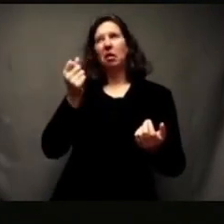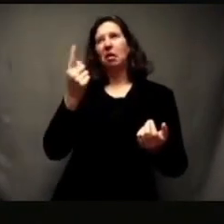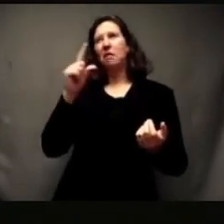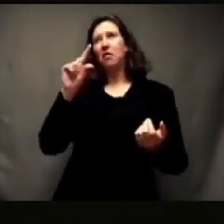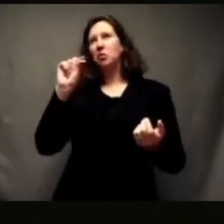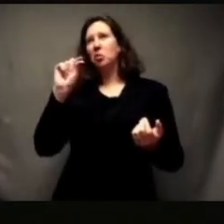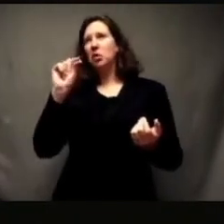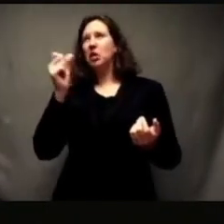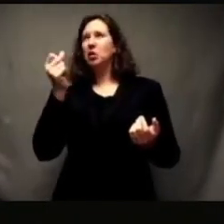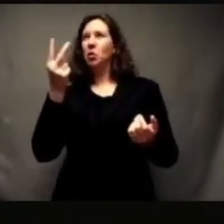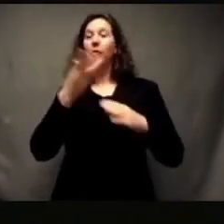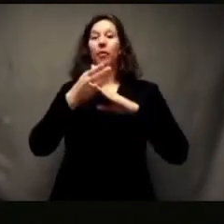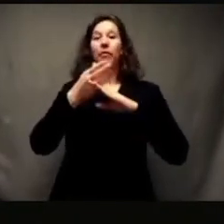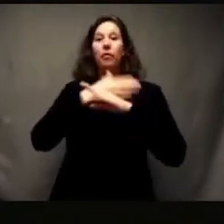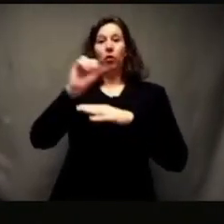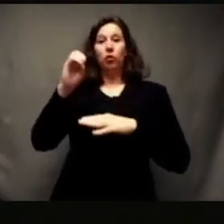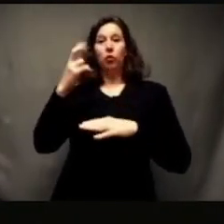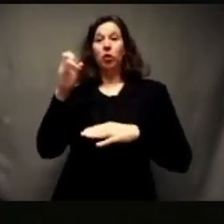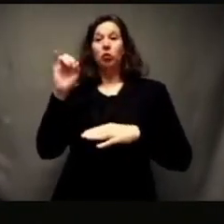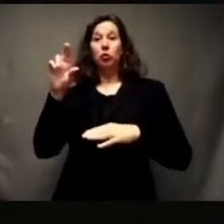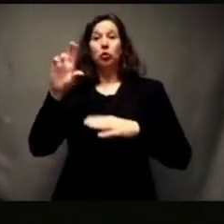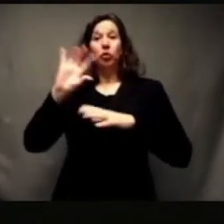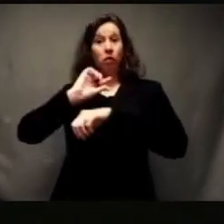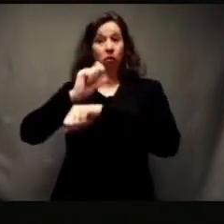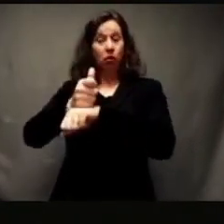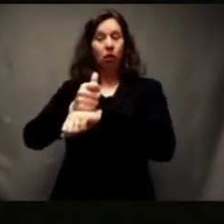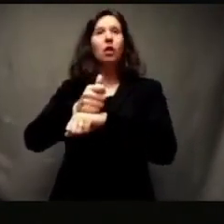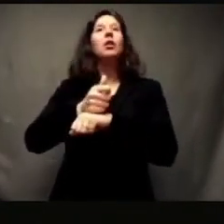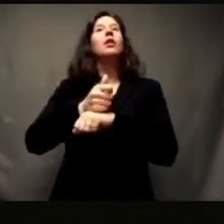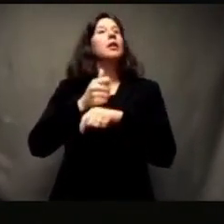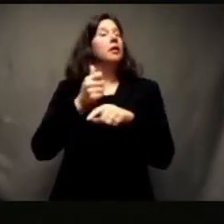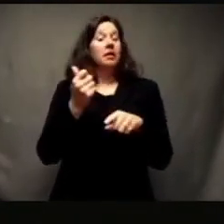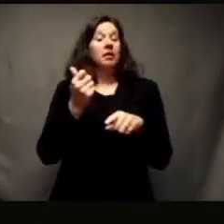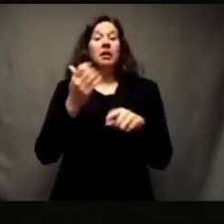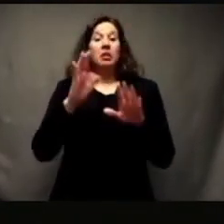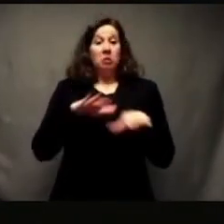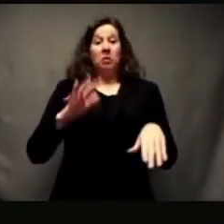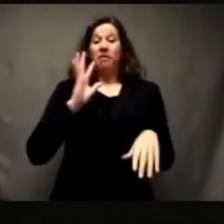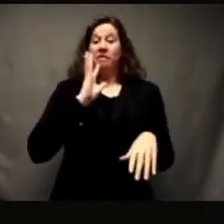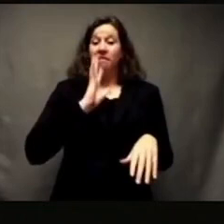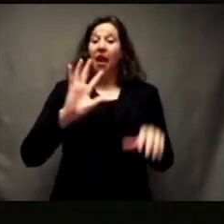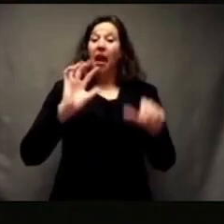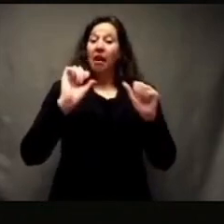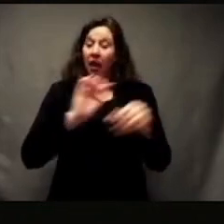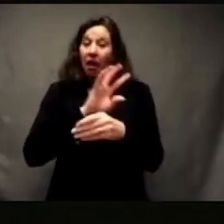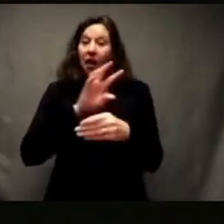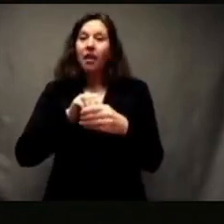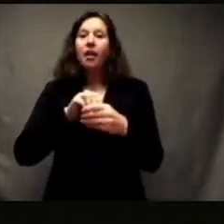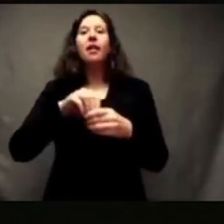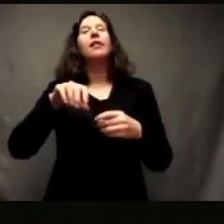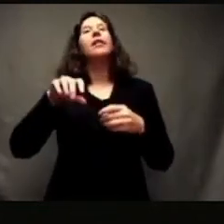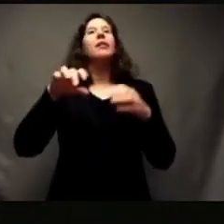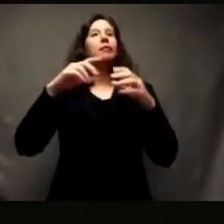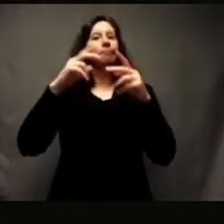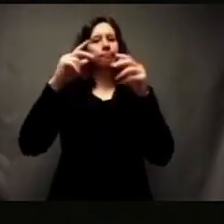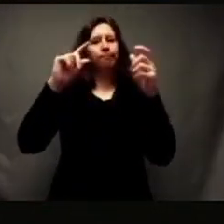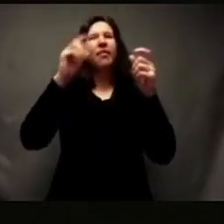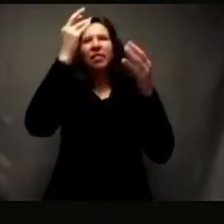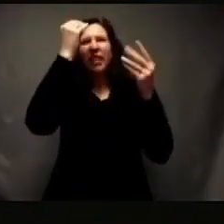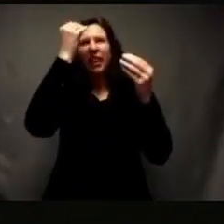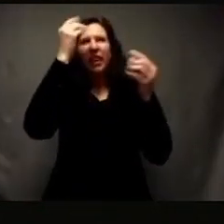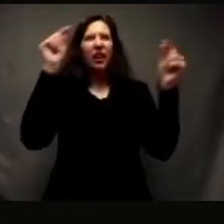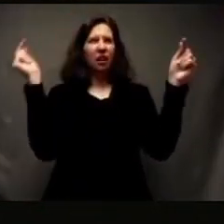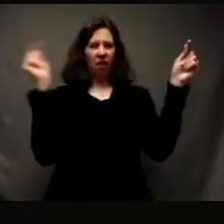before ScratchJr existed, we did find that children as young as 5 can engage with computational thinking and different